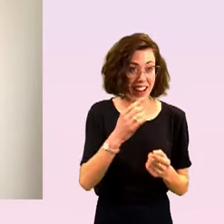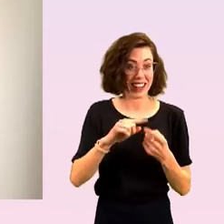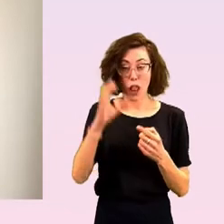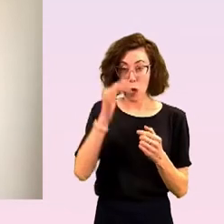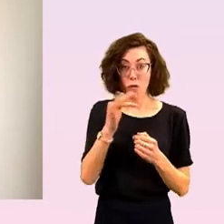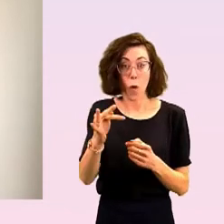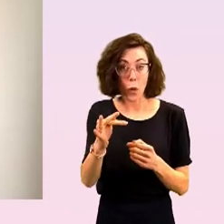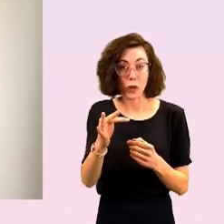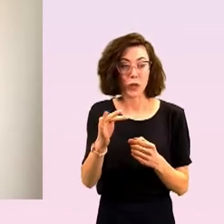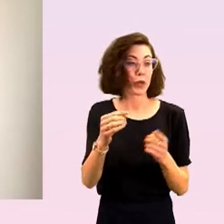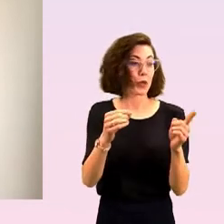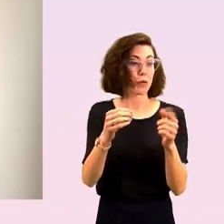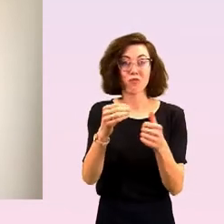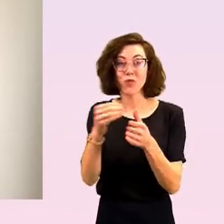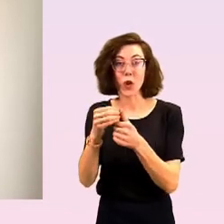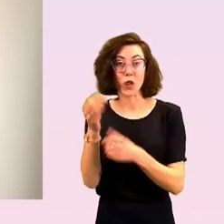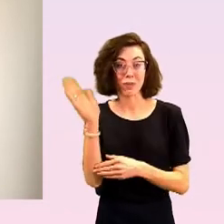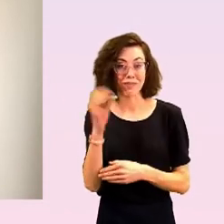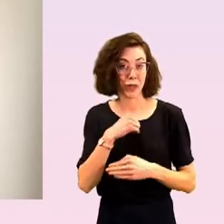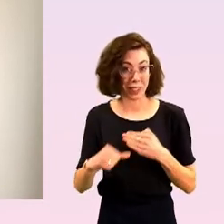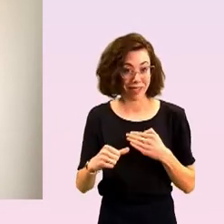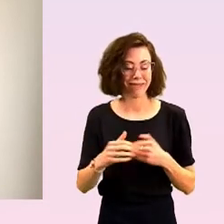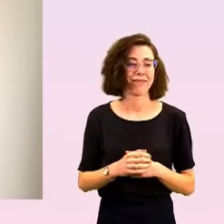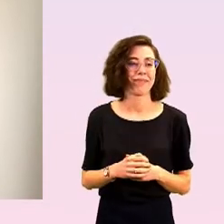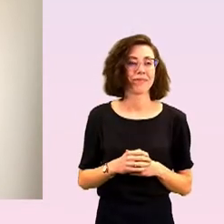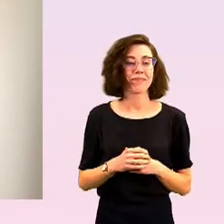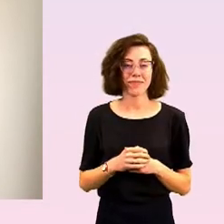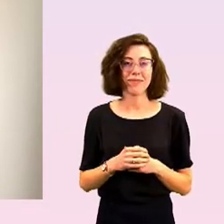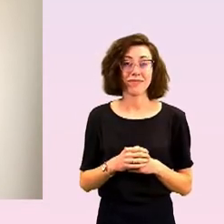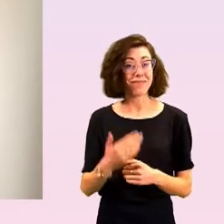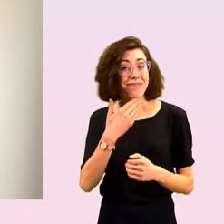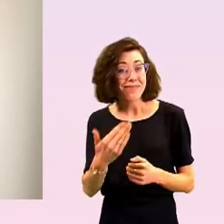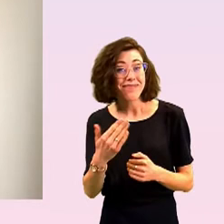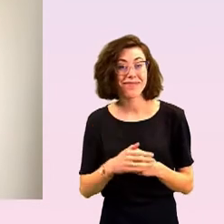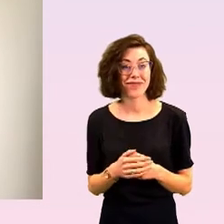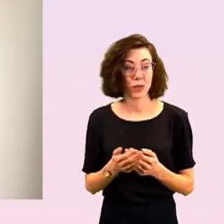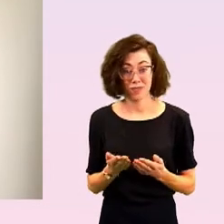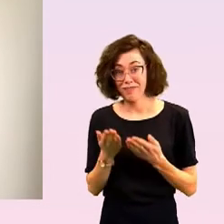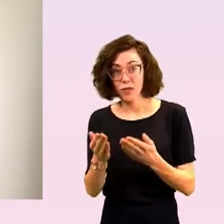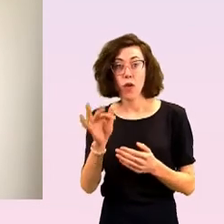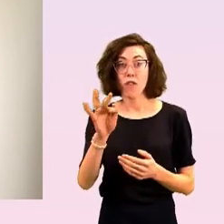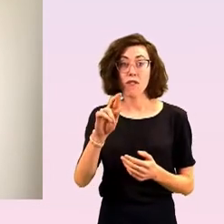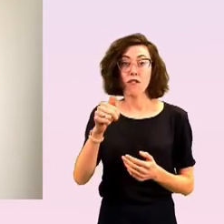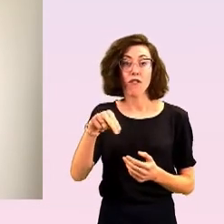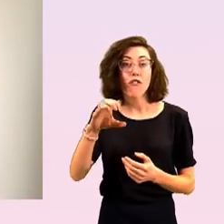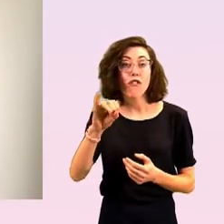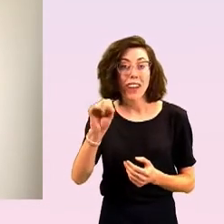our experiences with you. Awesome. Thanks, Éirénne. I'll throw it to Francis to talk next.